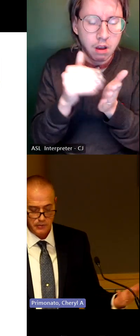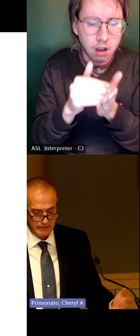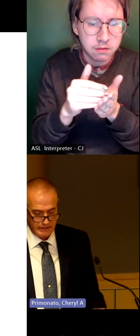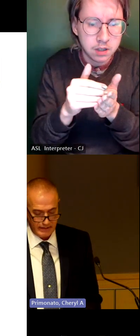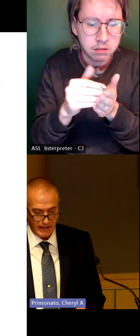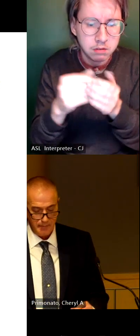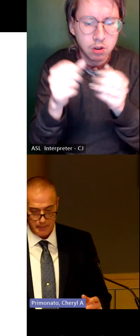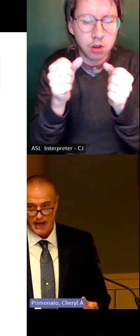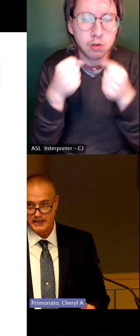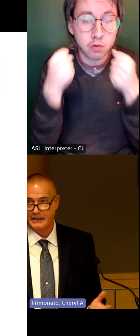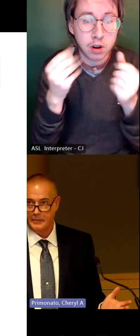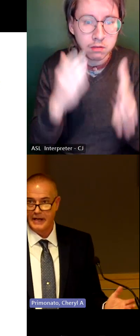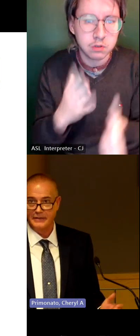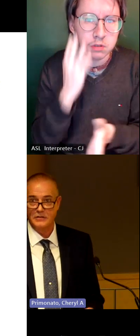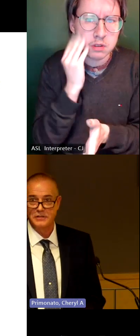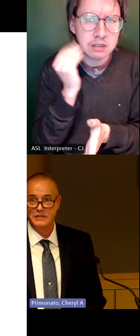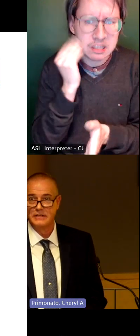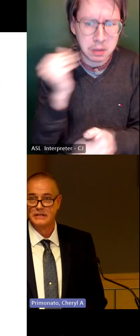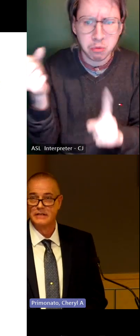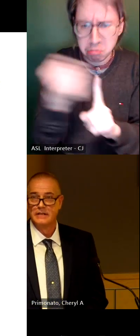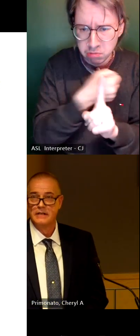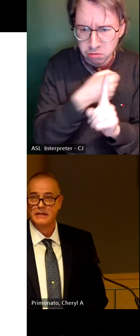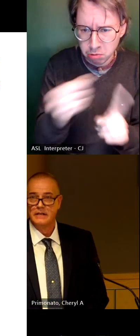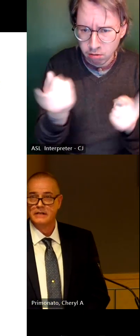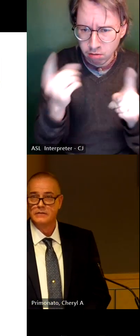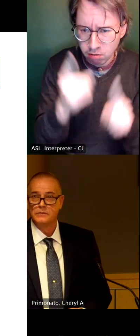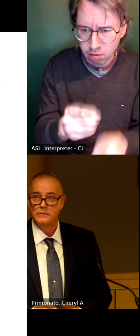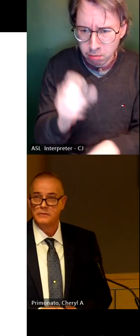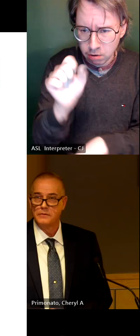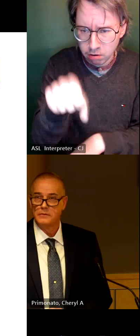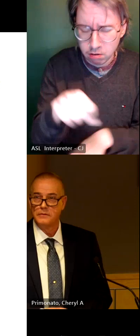take to minimize and eliminate those?